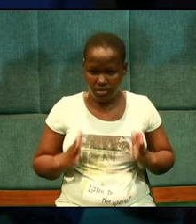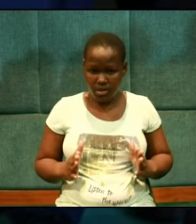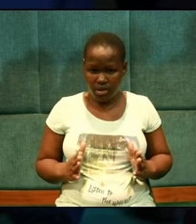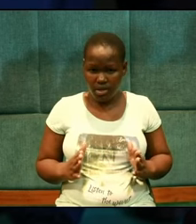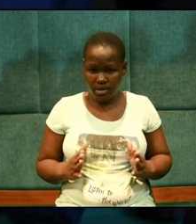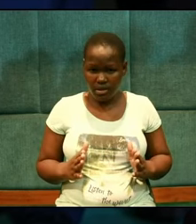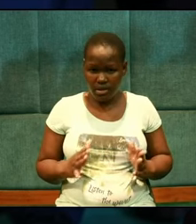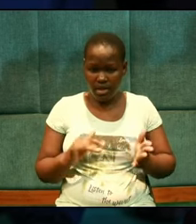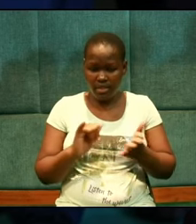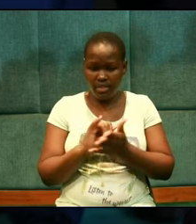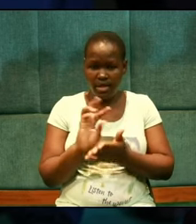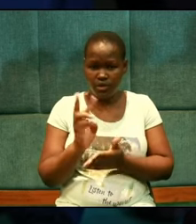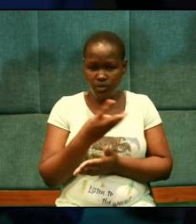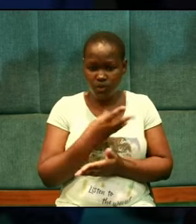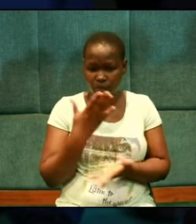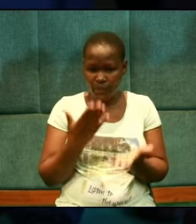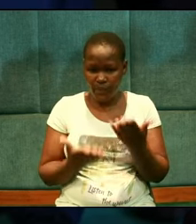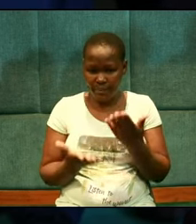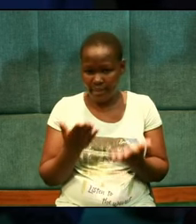that we may